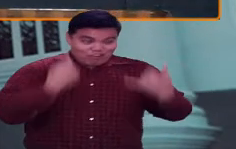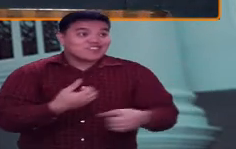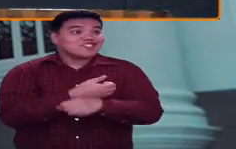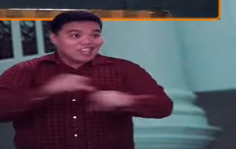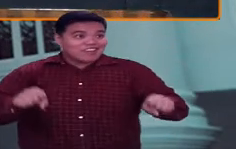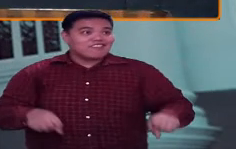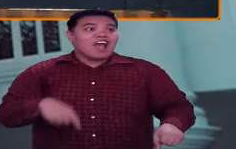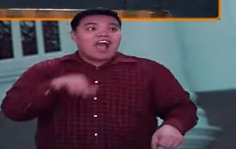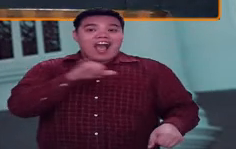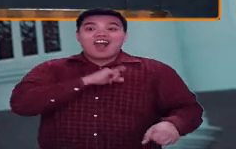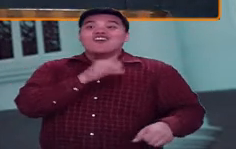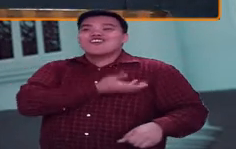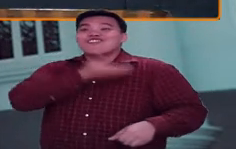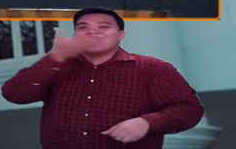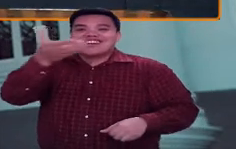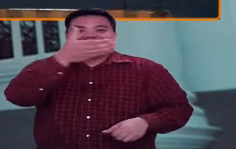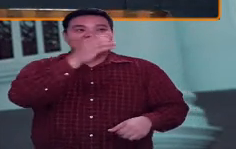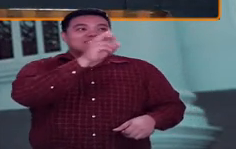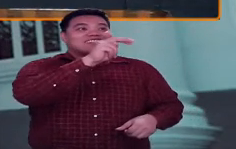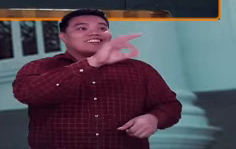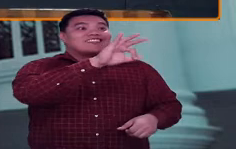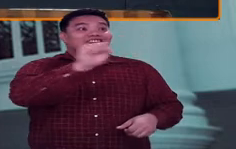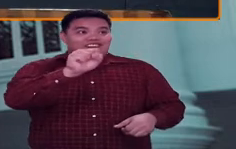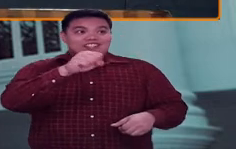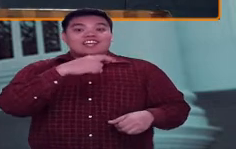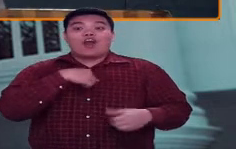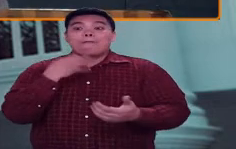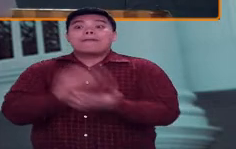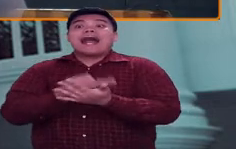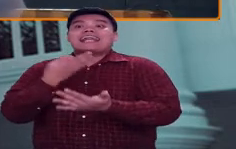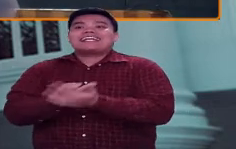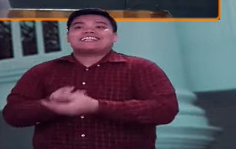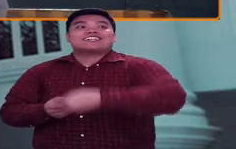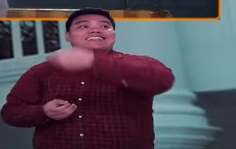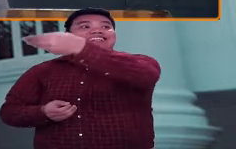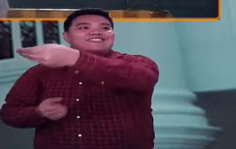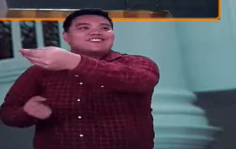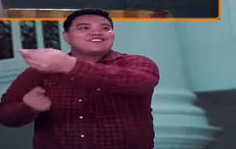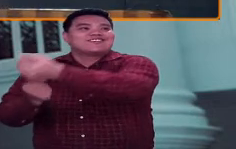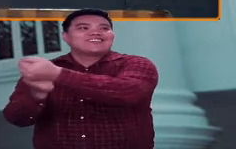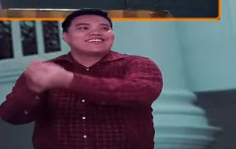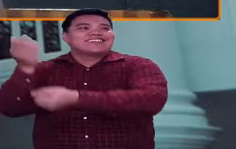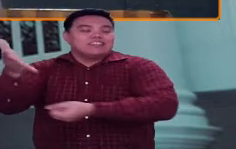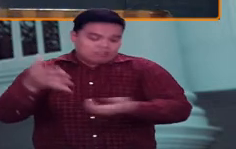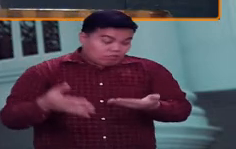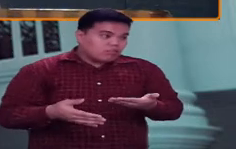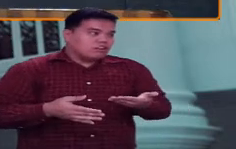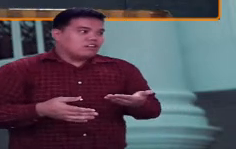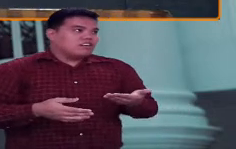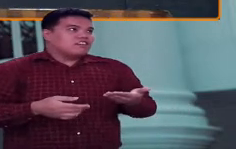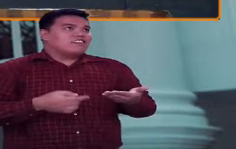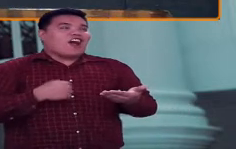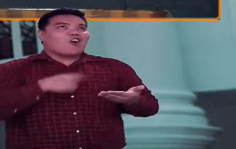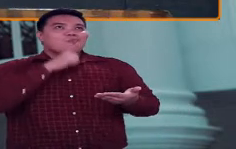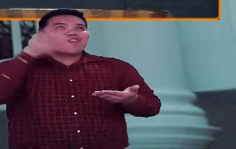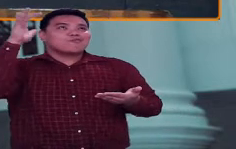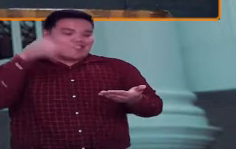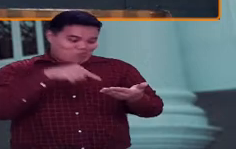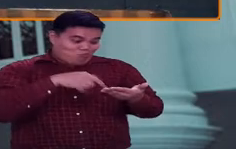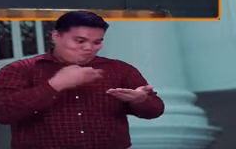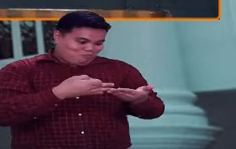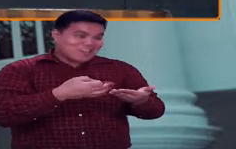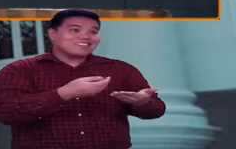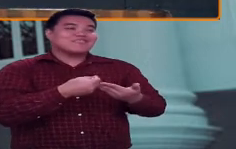saved, I want to confess it. And here's money to take care of your window, and it was exactly what she promised for Faith